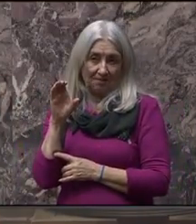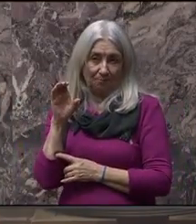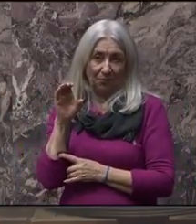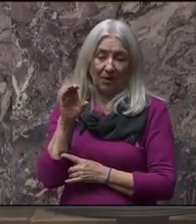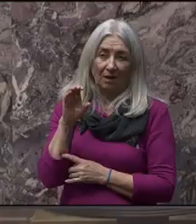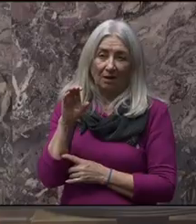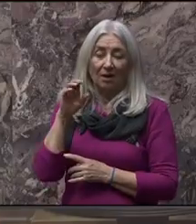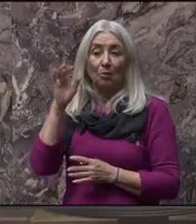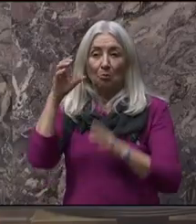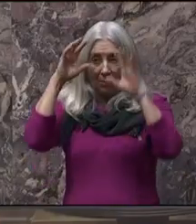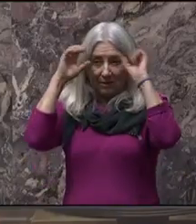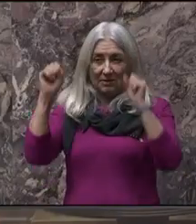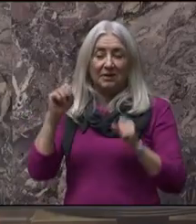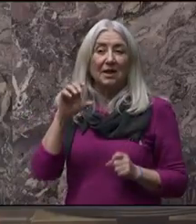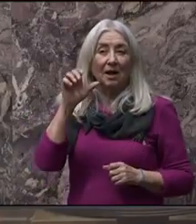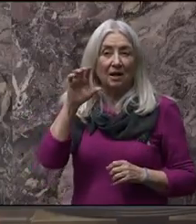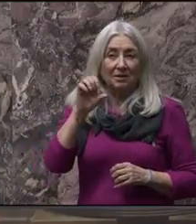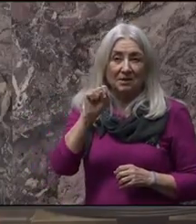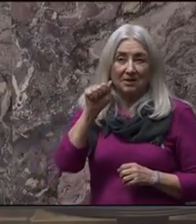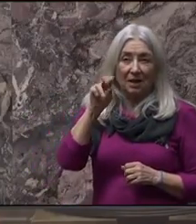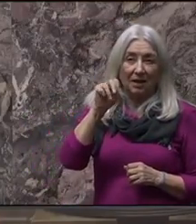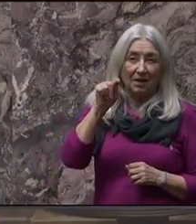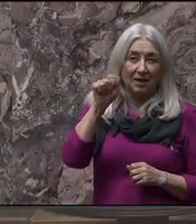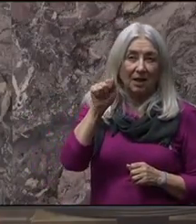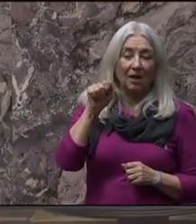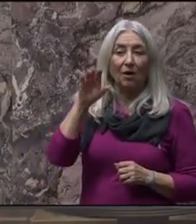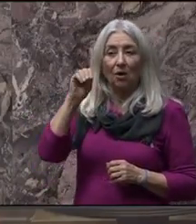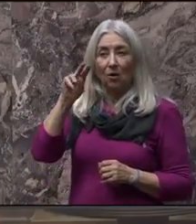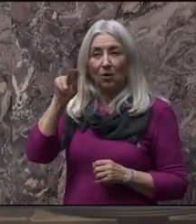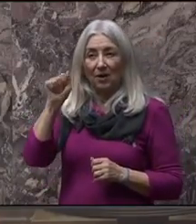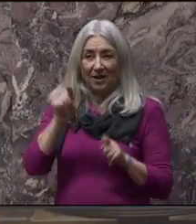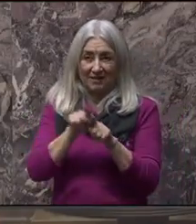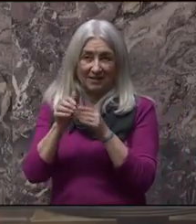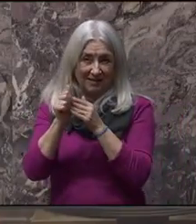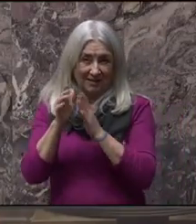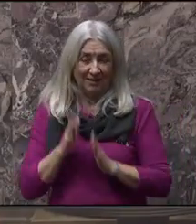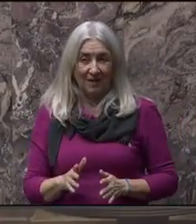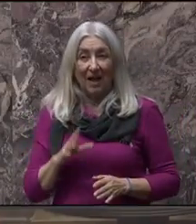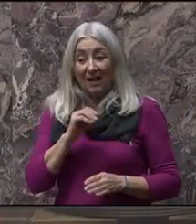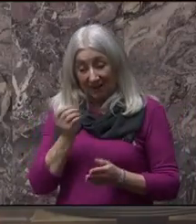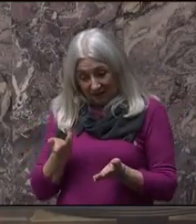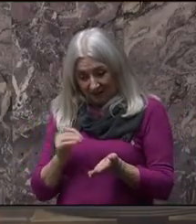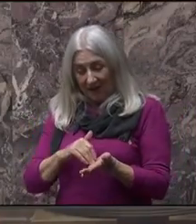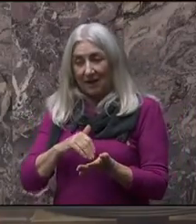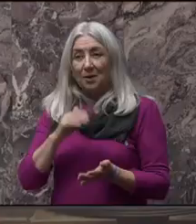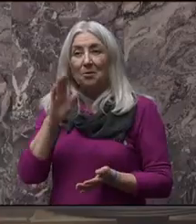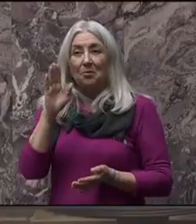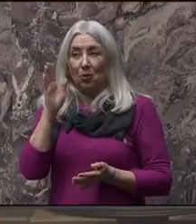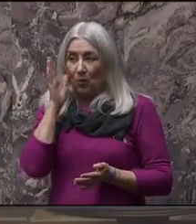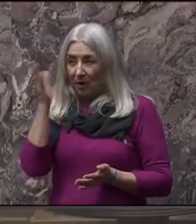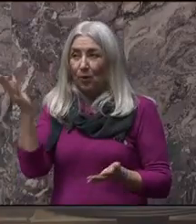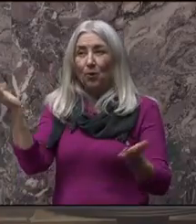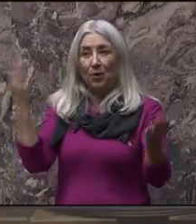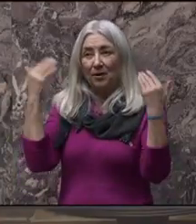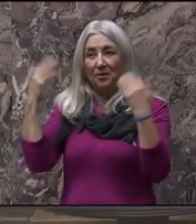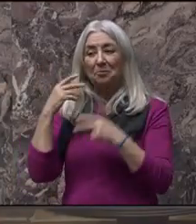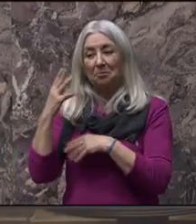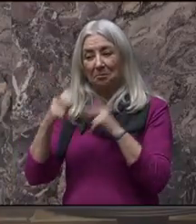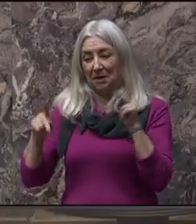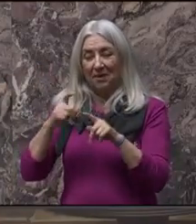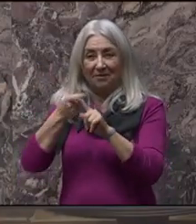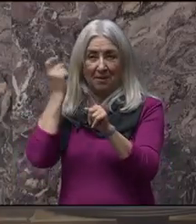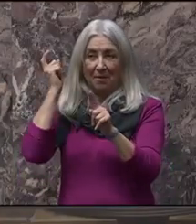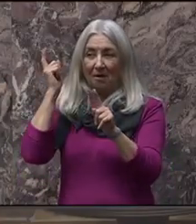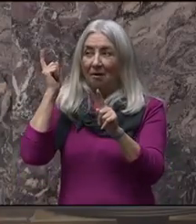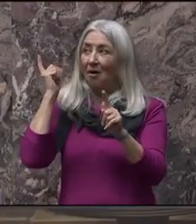advisor. With this spring, Vancouver will once again welcome people from all over the world for the